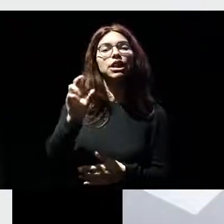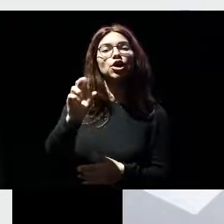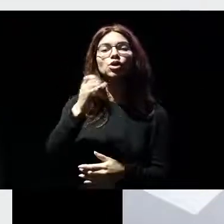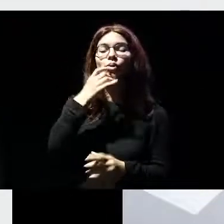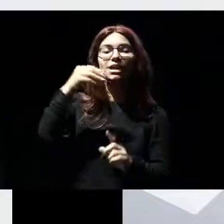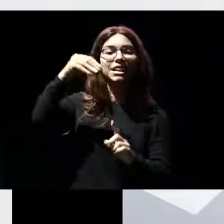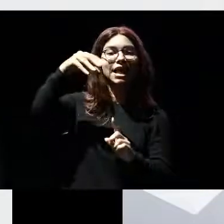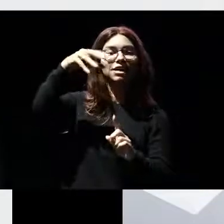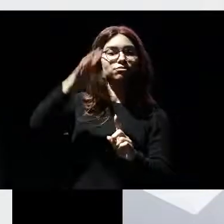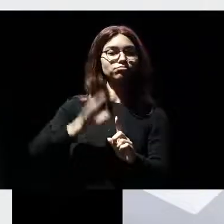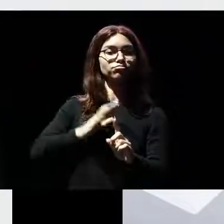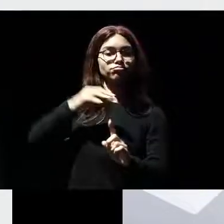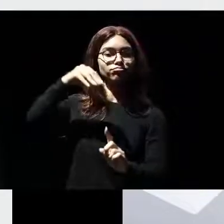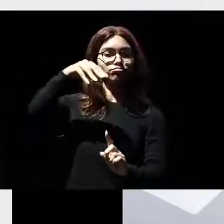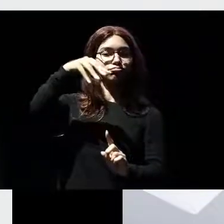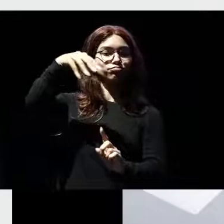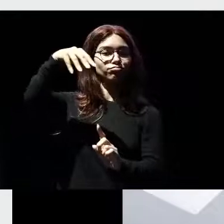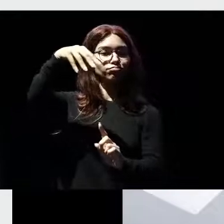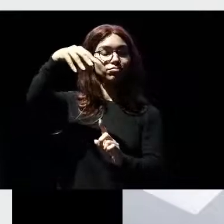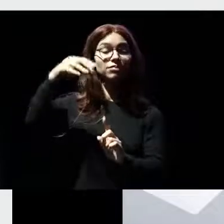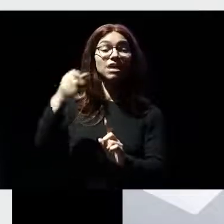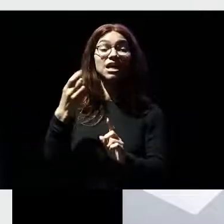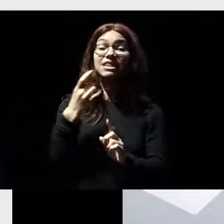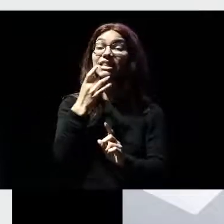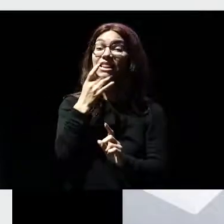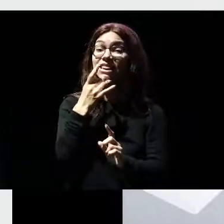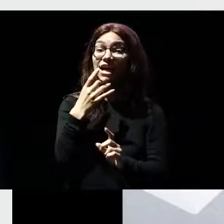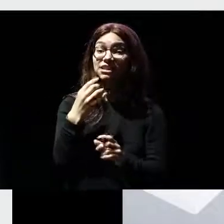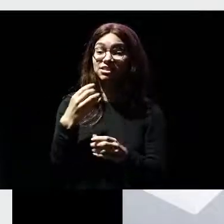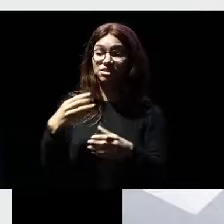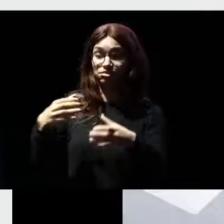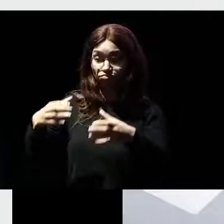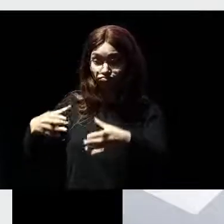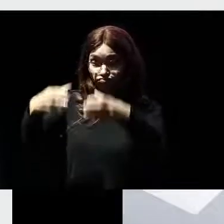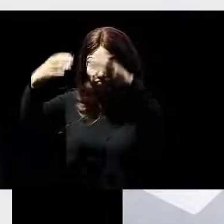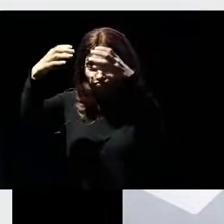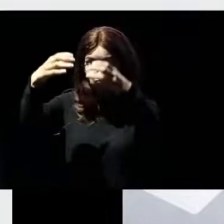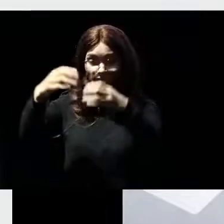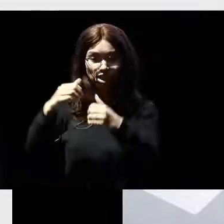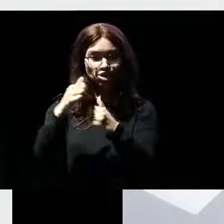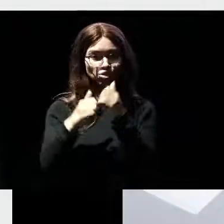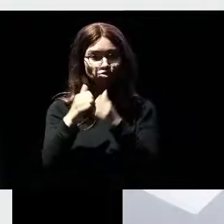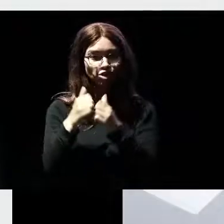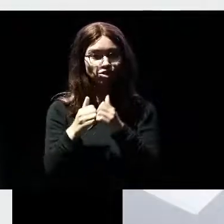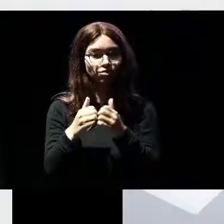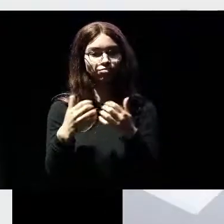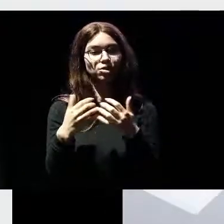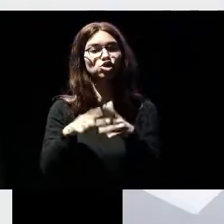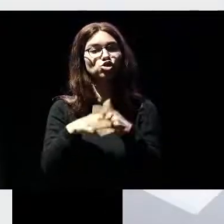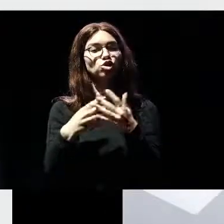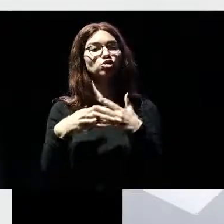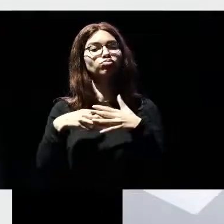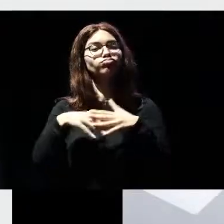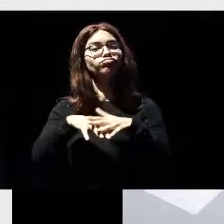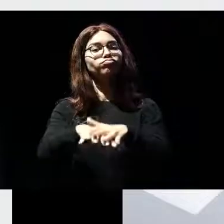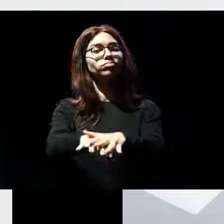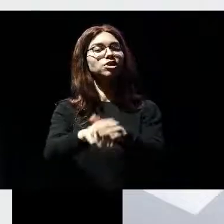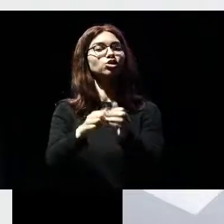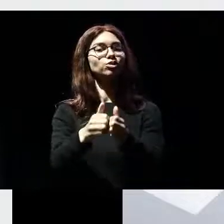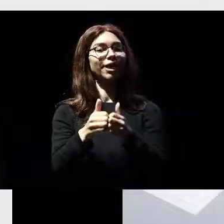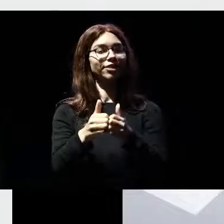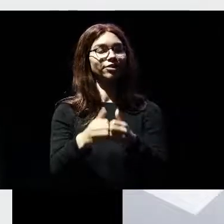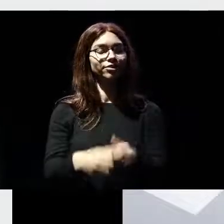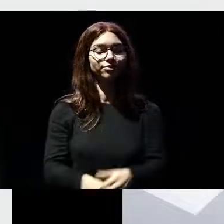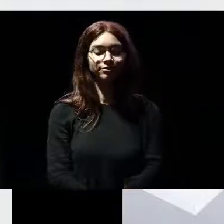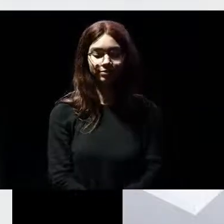idea here that the lighting, the decorative lighting, and the structures start to tie together.